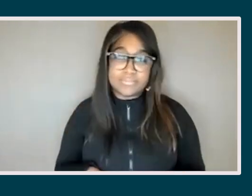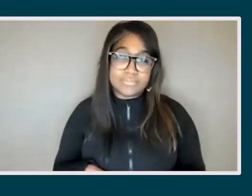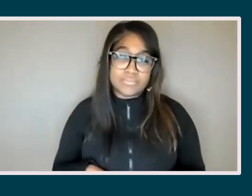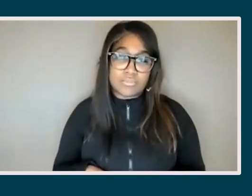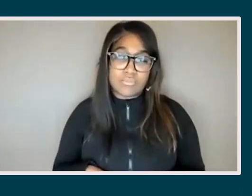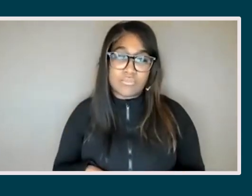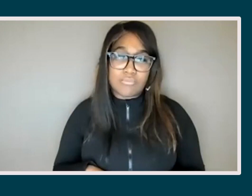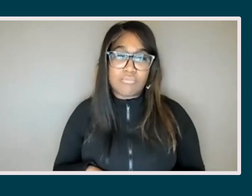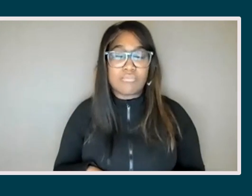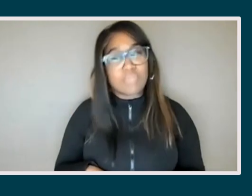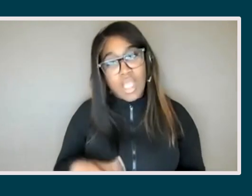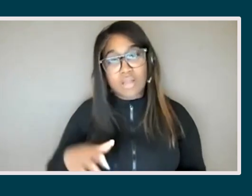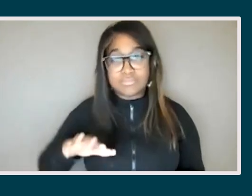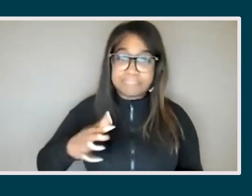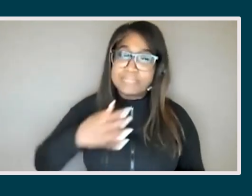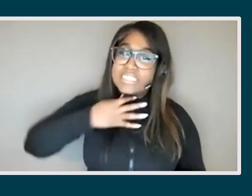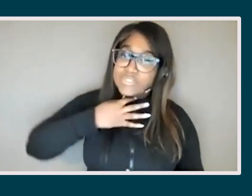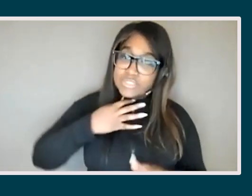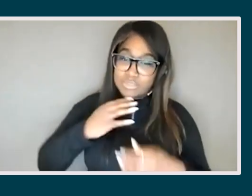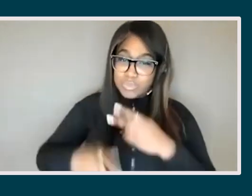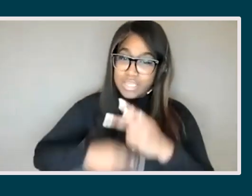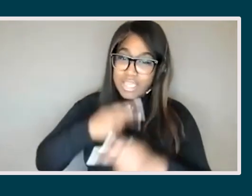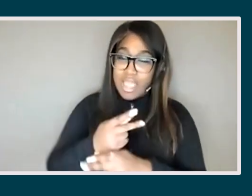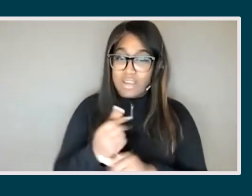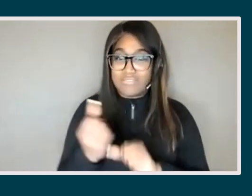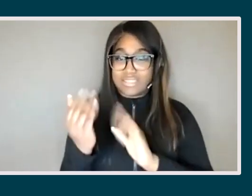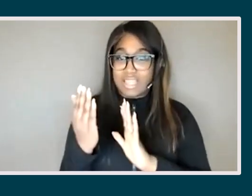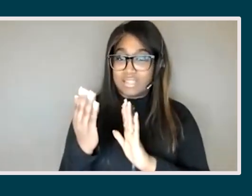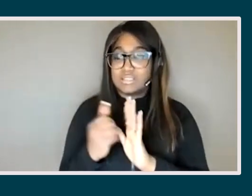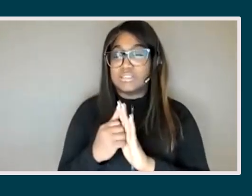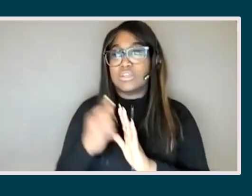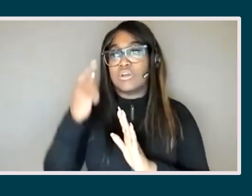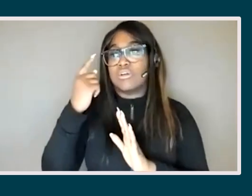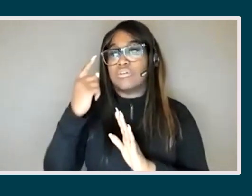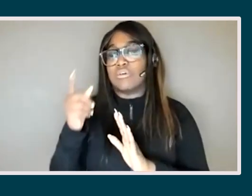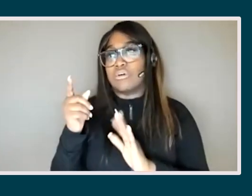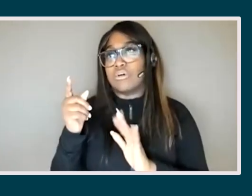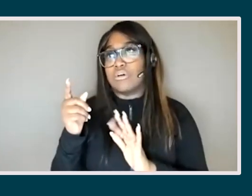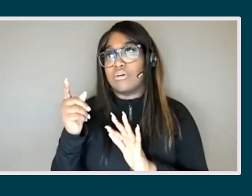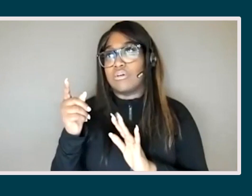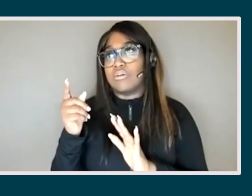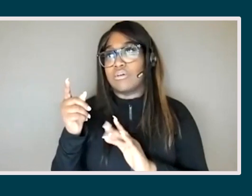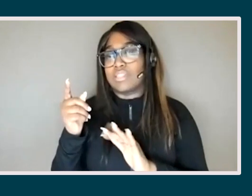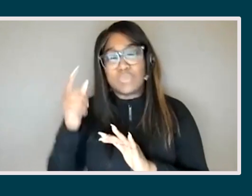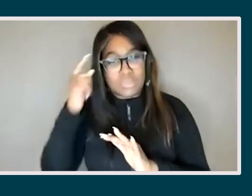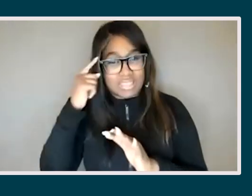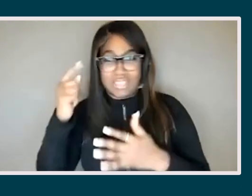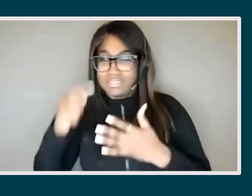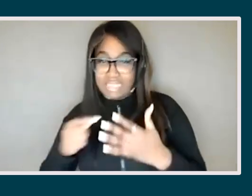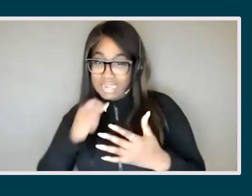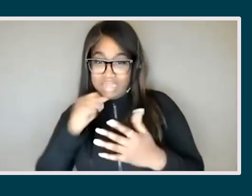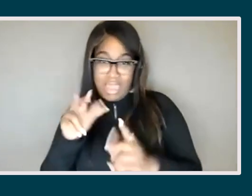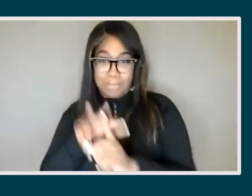I was kind of curious, what tactics do you think don't apply that